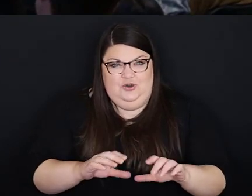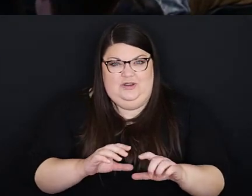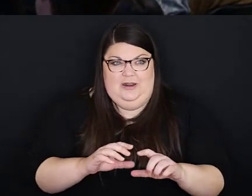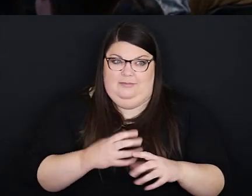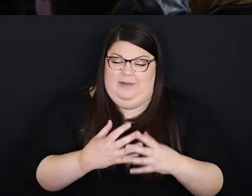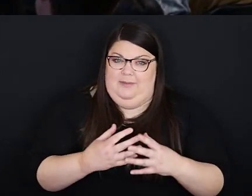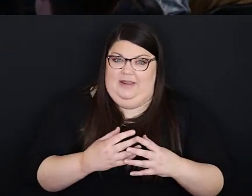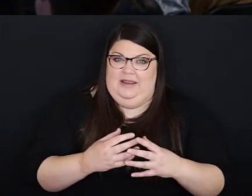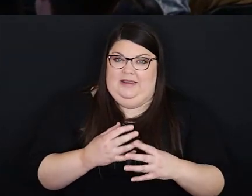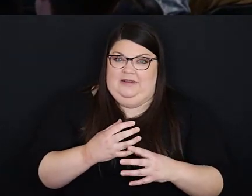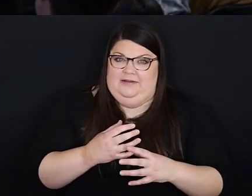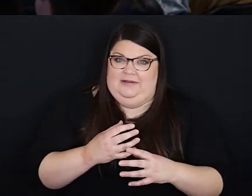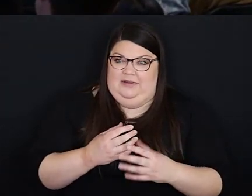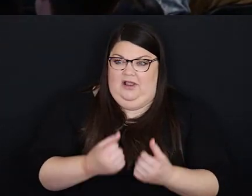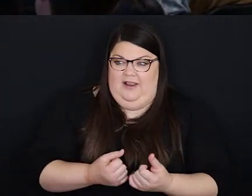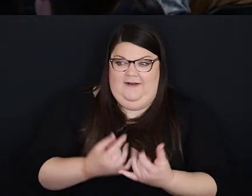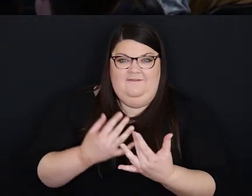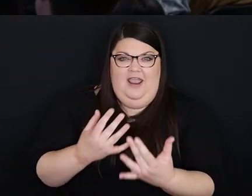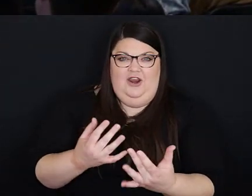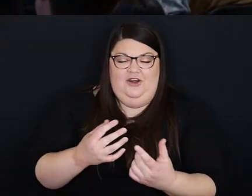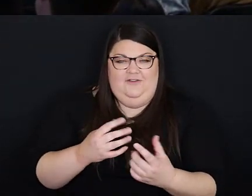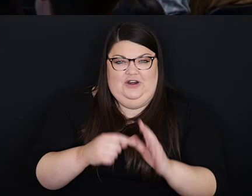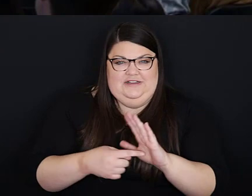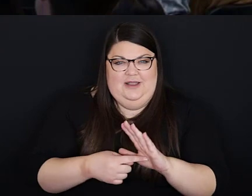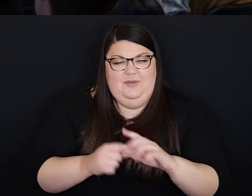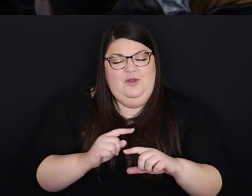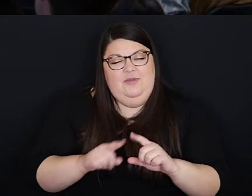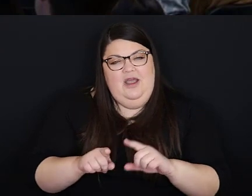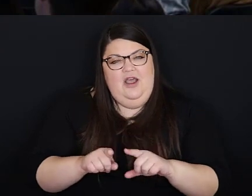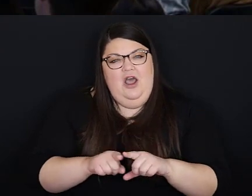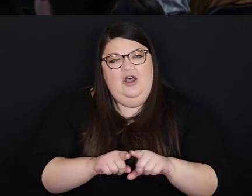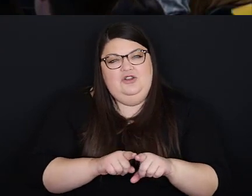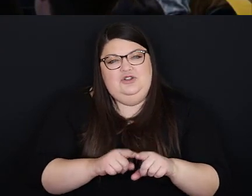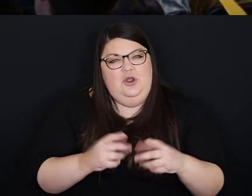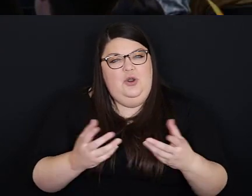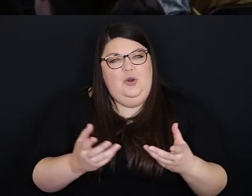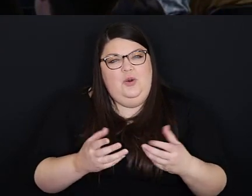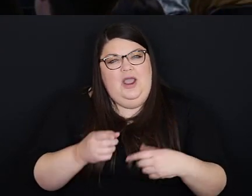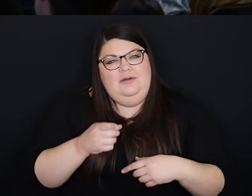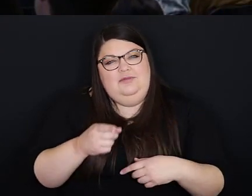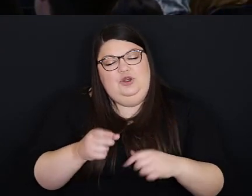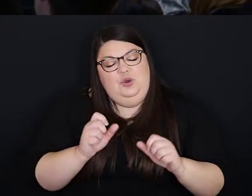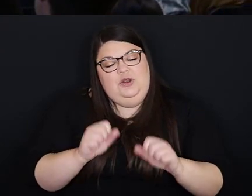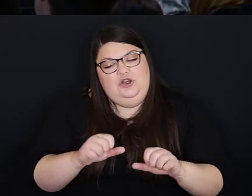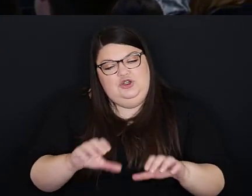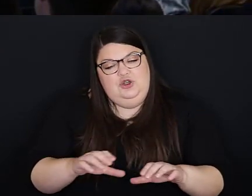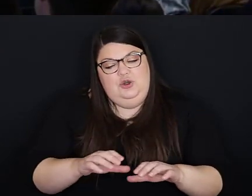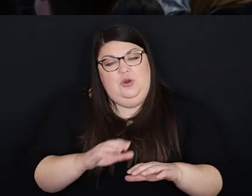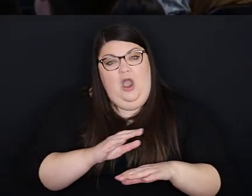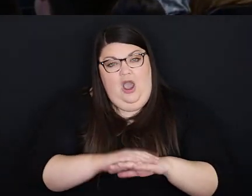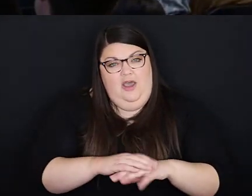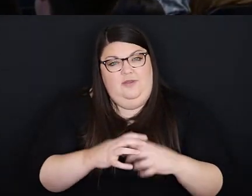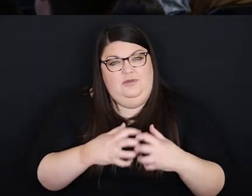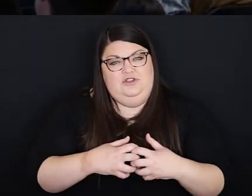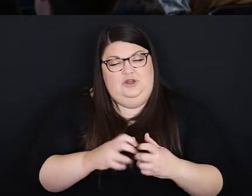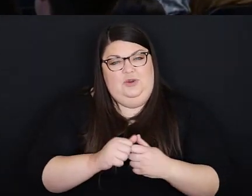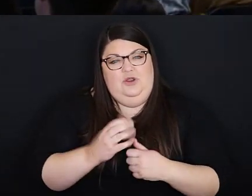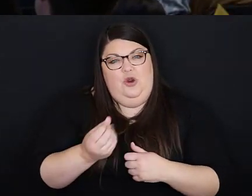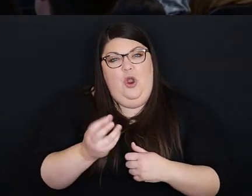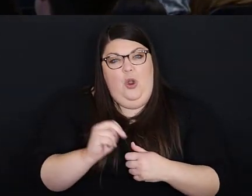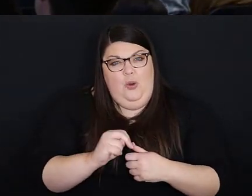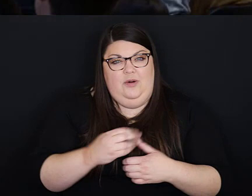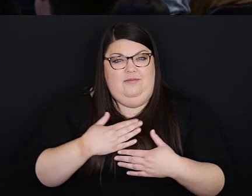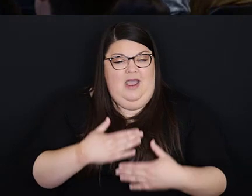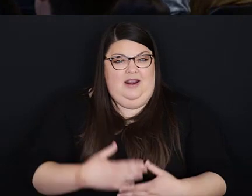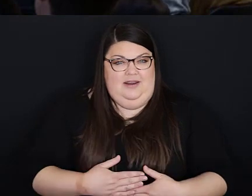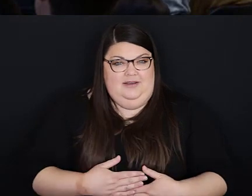might catch fire. Yeah. For example, but also what you could do on the machine with your own